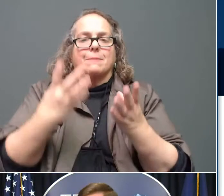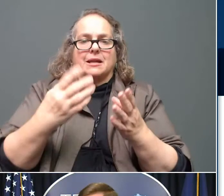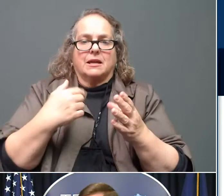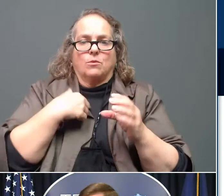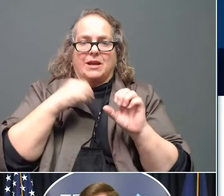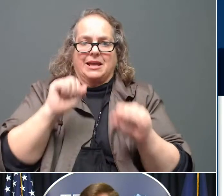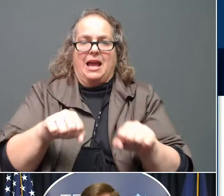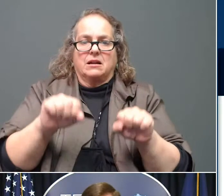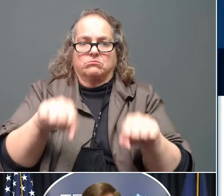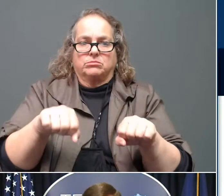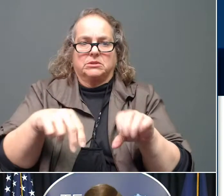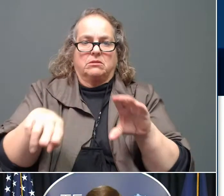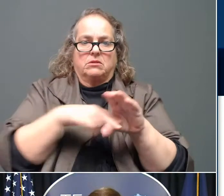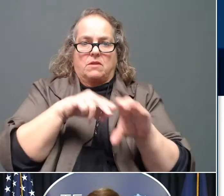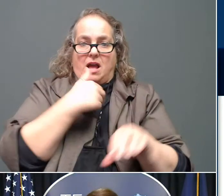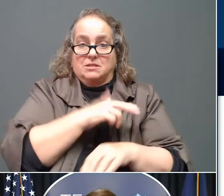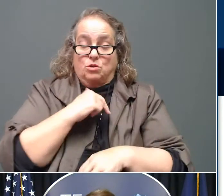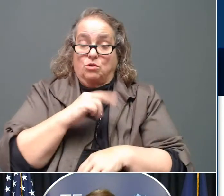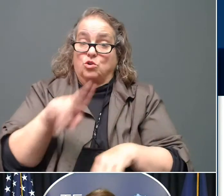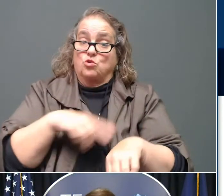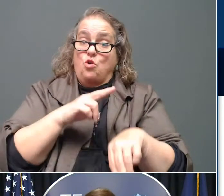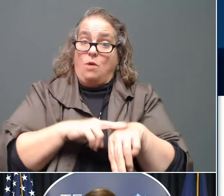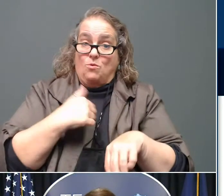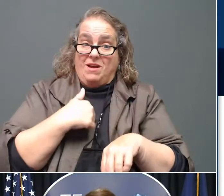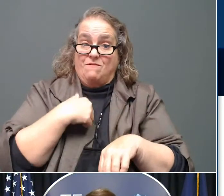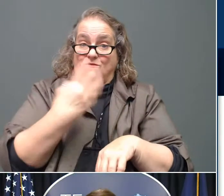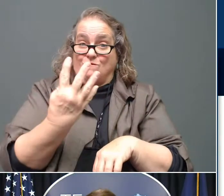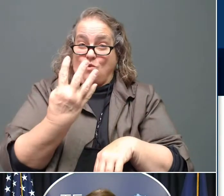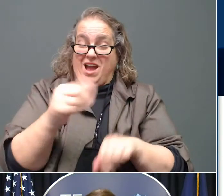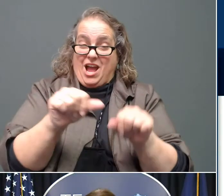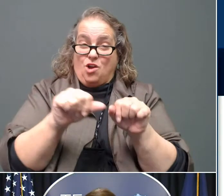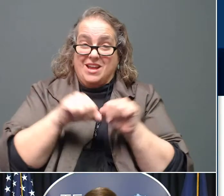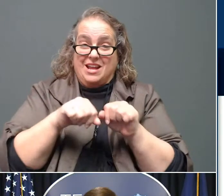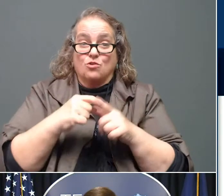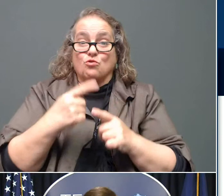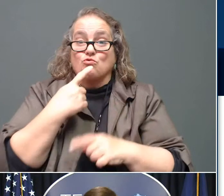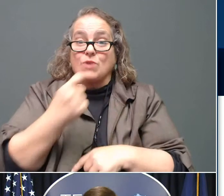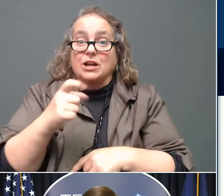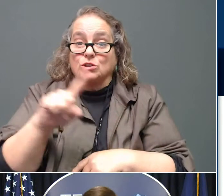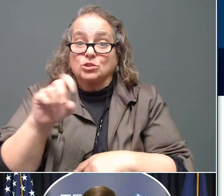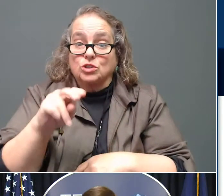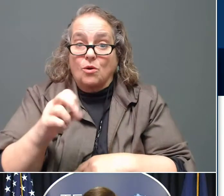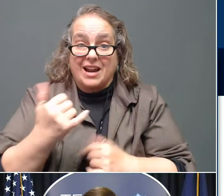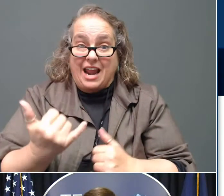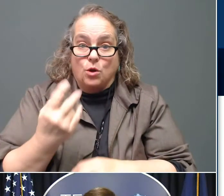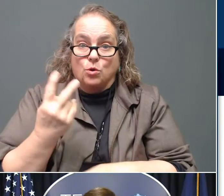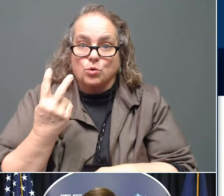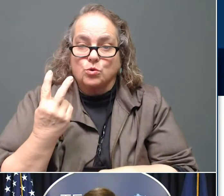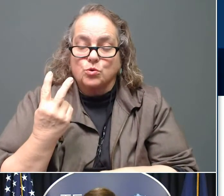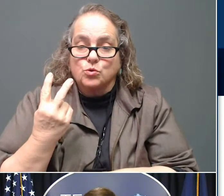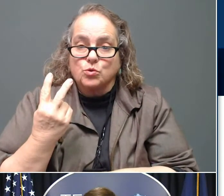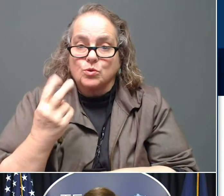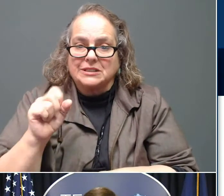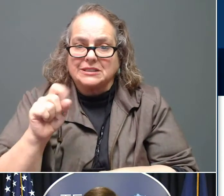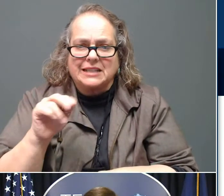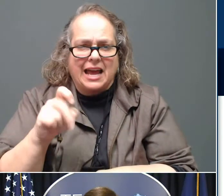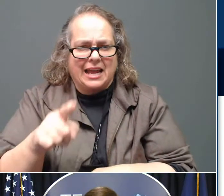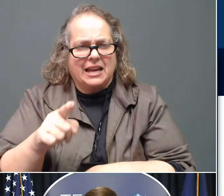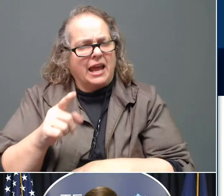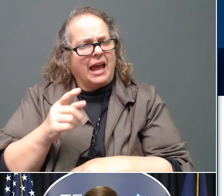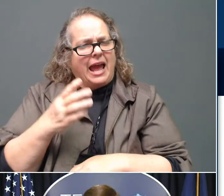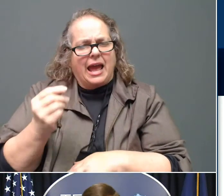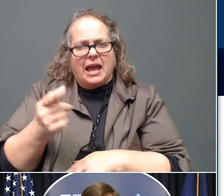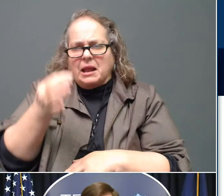4 areas of the state that are in the red zone. We're down to 2, and both just barely qualify. You got to be